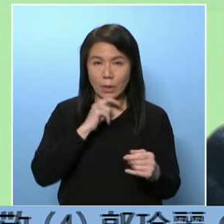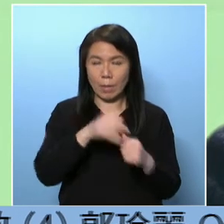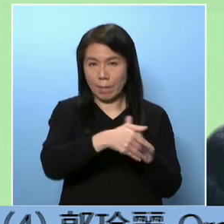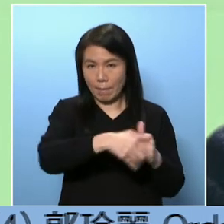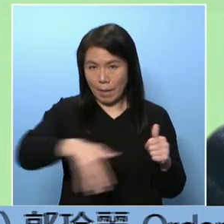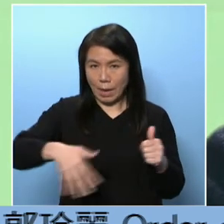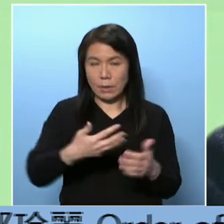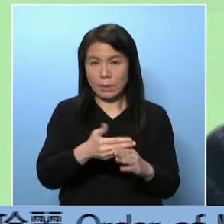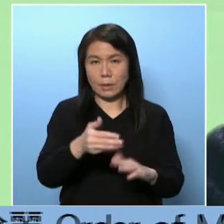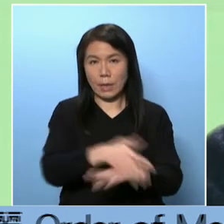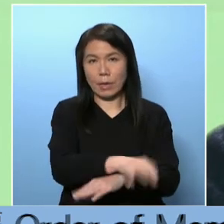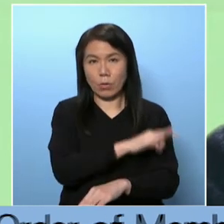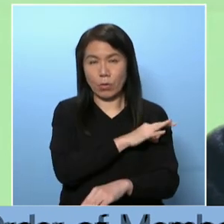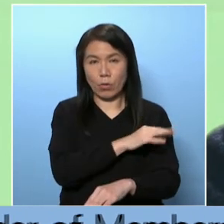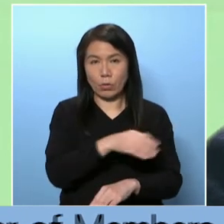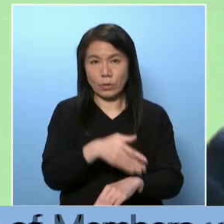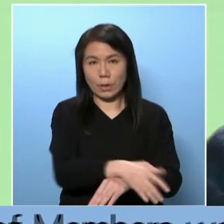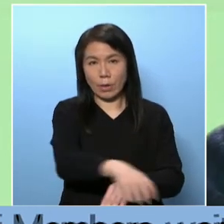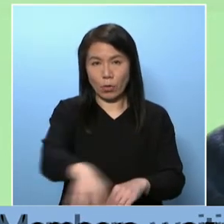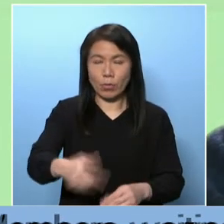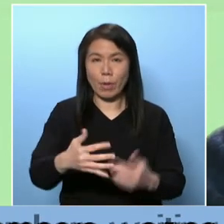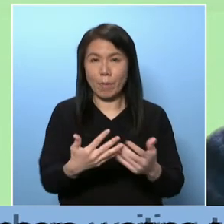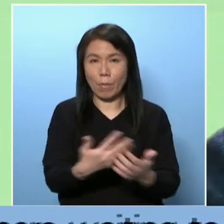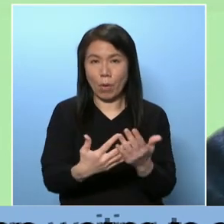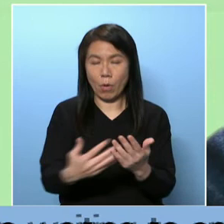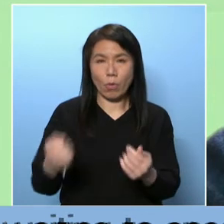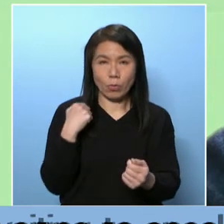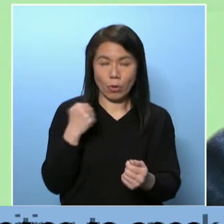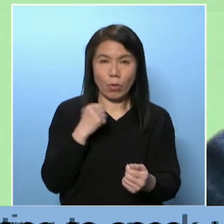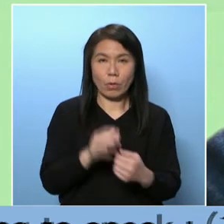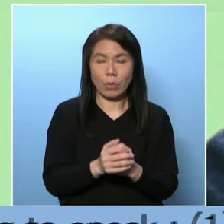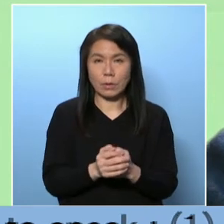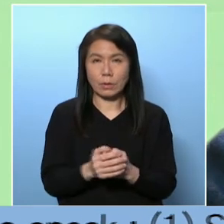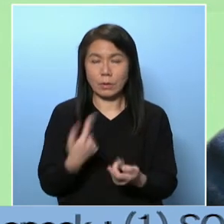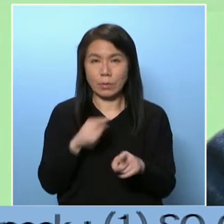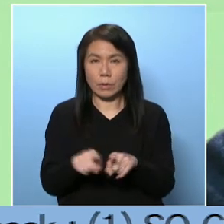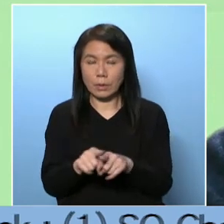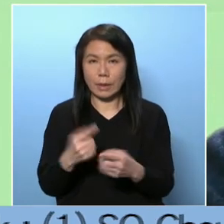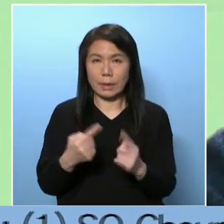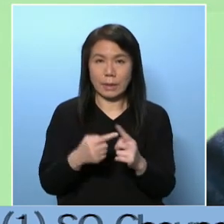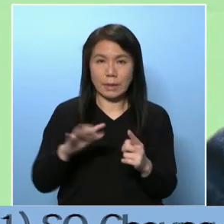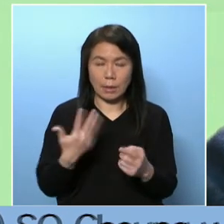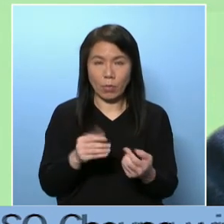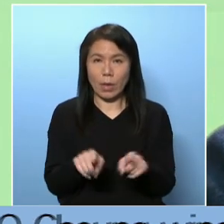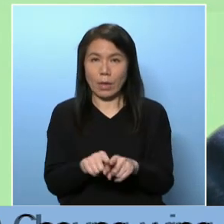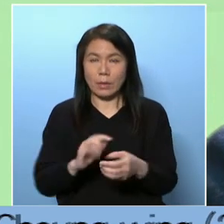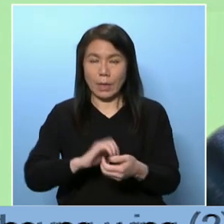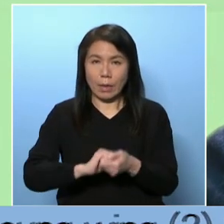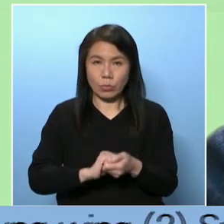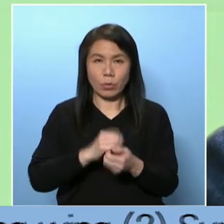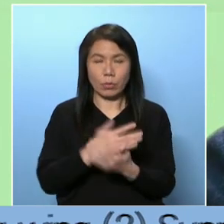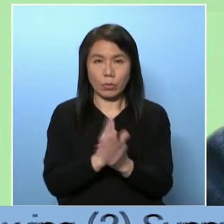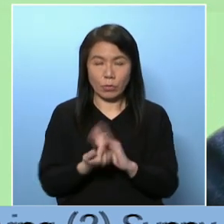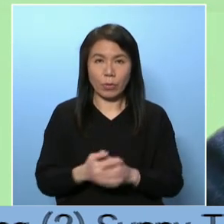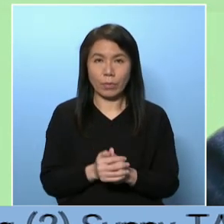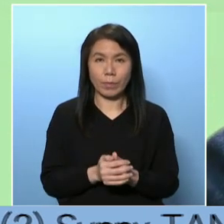role, because they have their own community networks and they are also able to reach out to the public. And they are also having